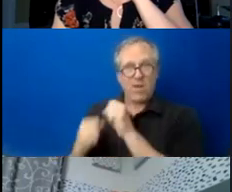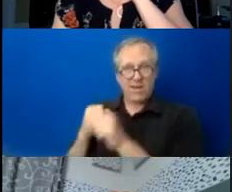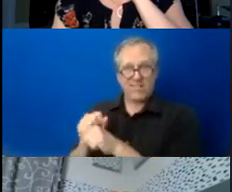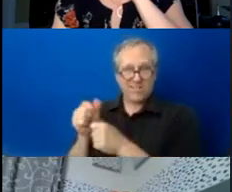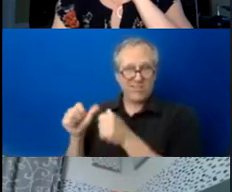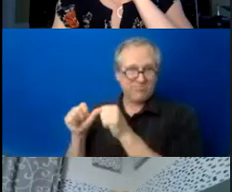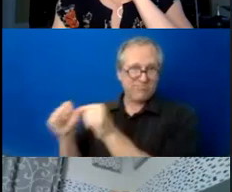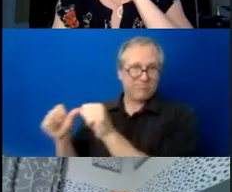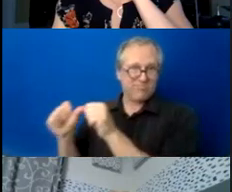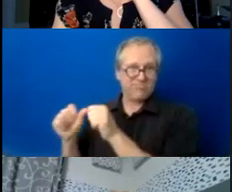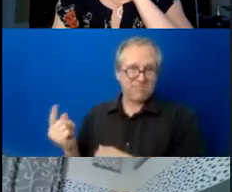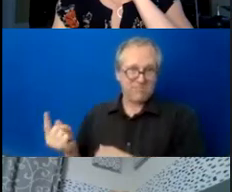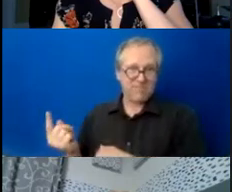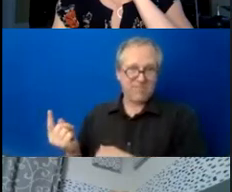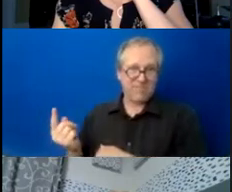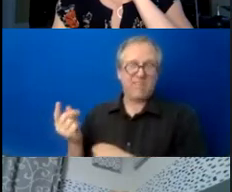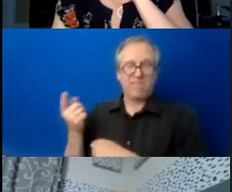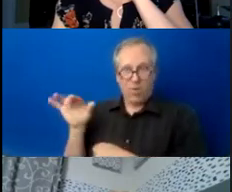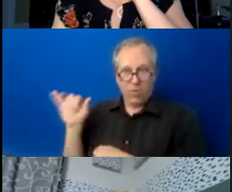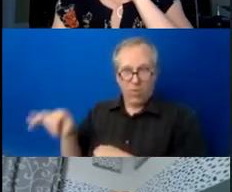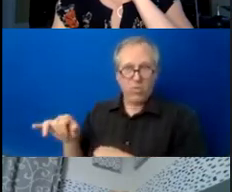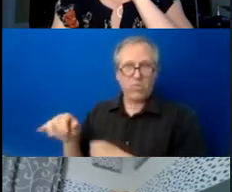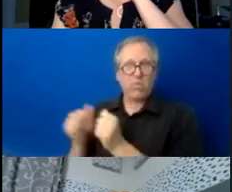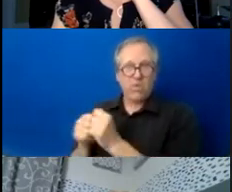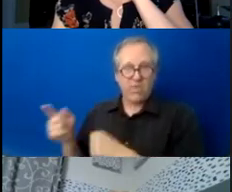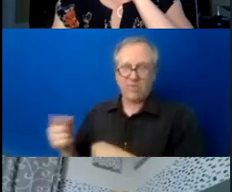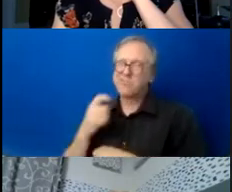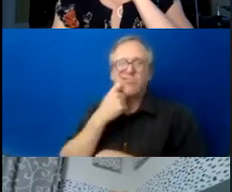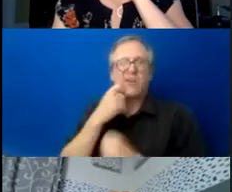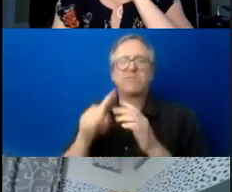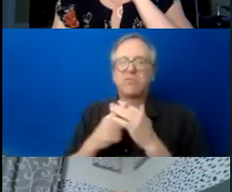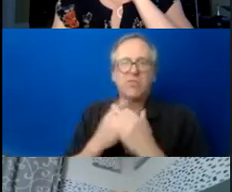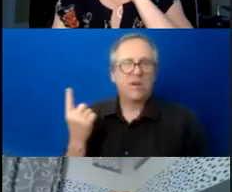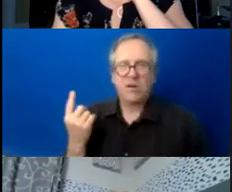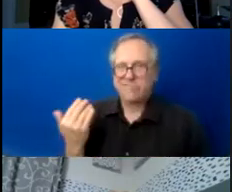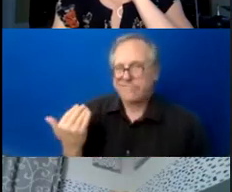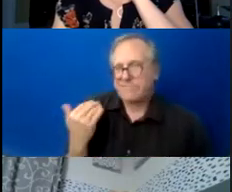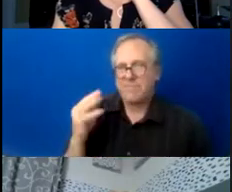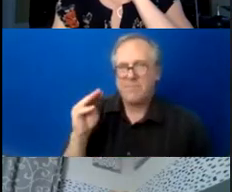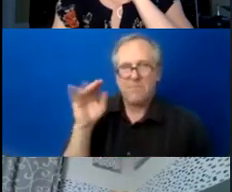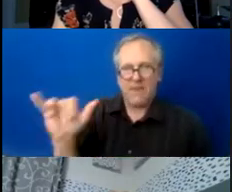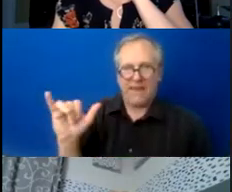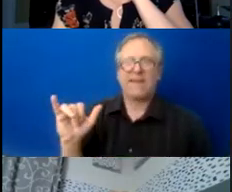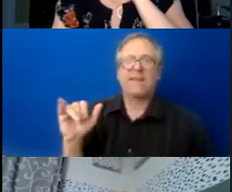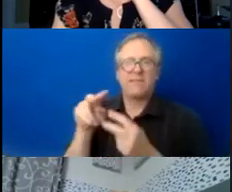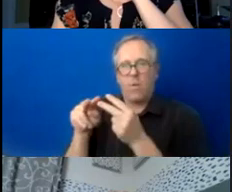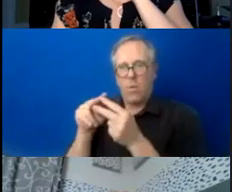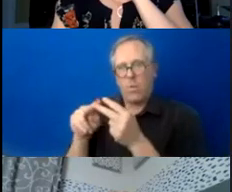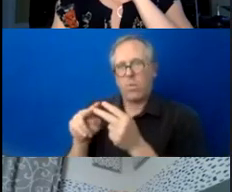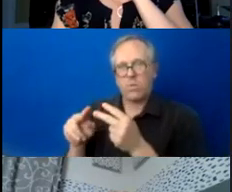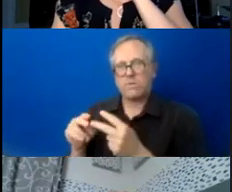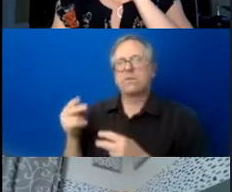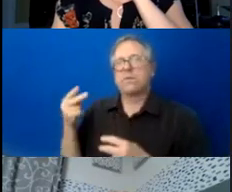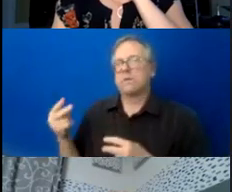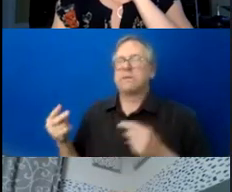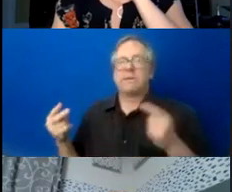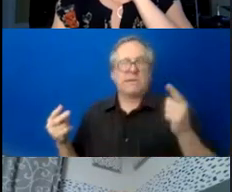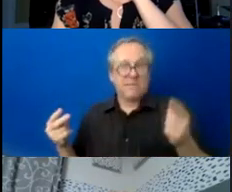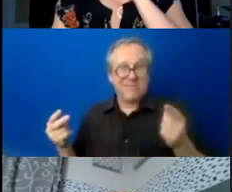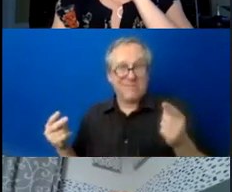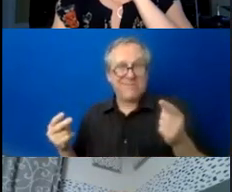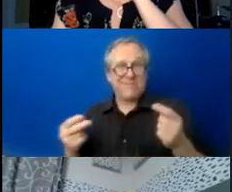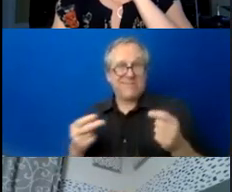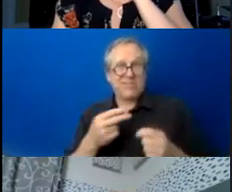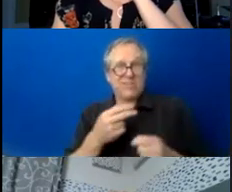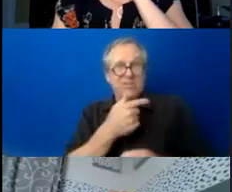year-long course for that right now. We just started at the beginning of May. And so what are your suggestions as